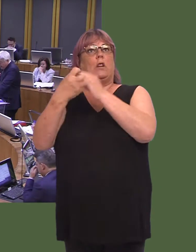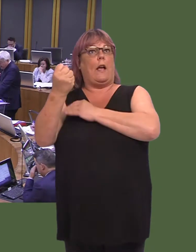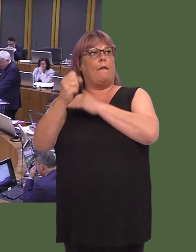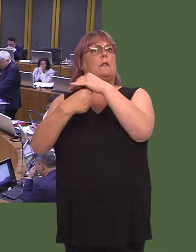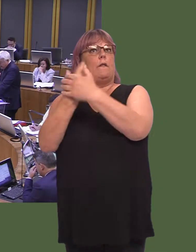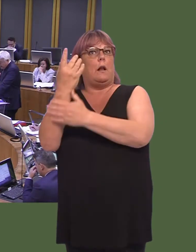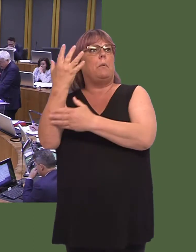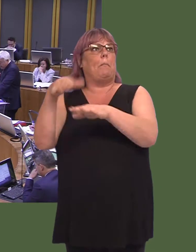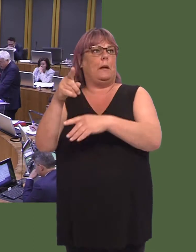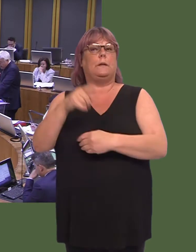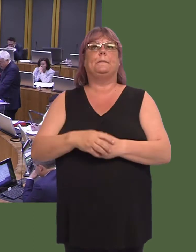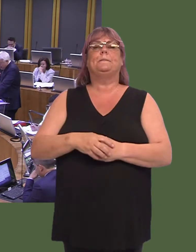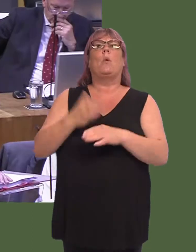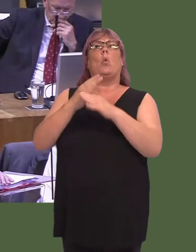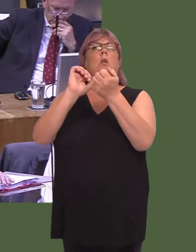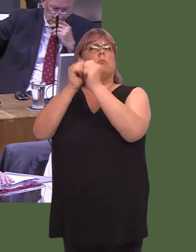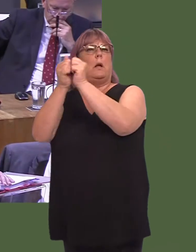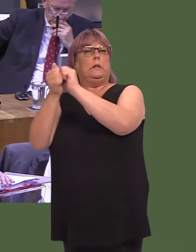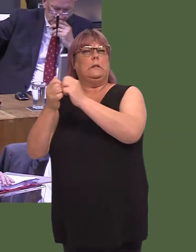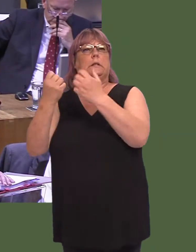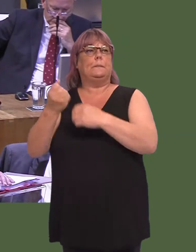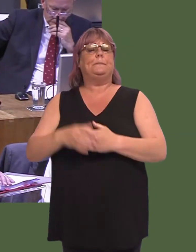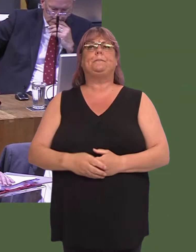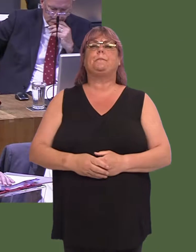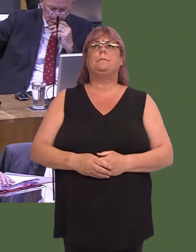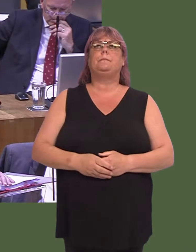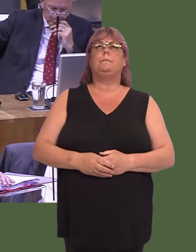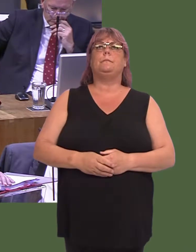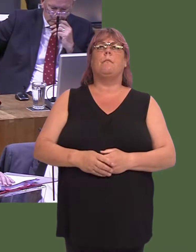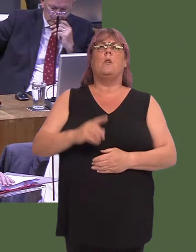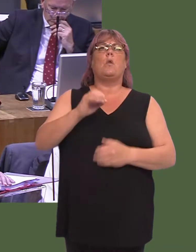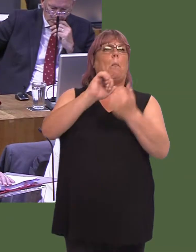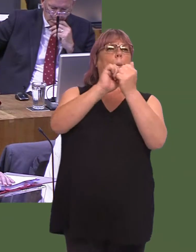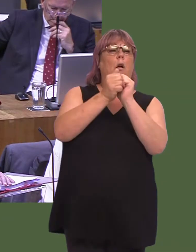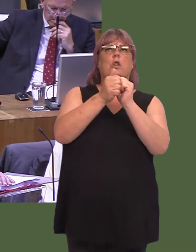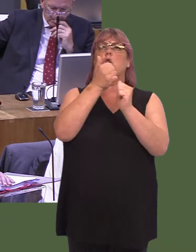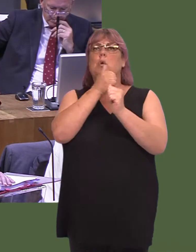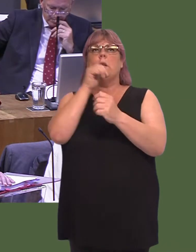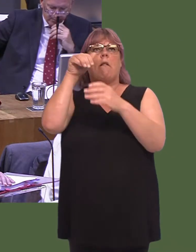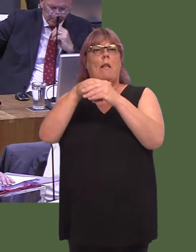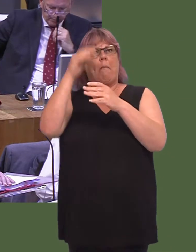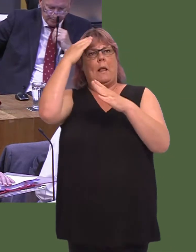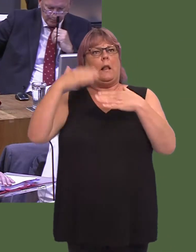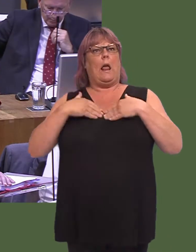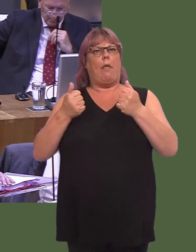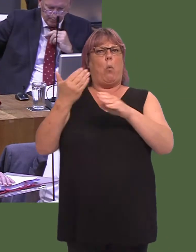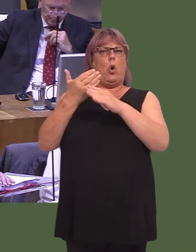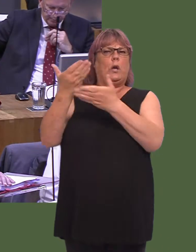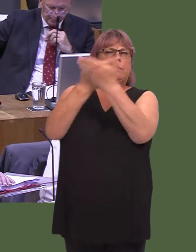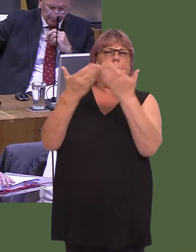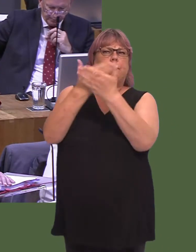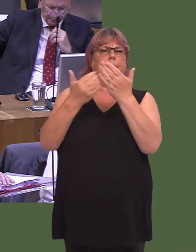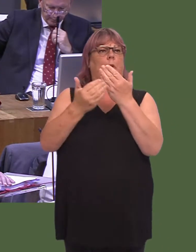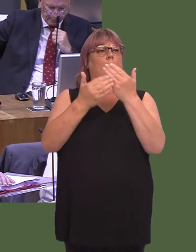mental health strategy that's been developed with partners and users of service. There is